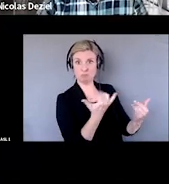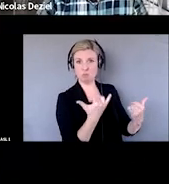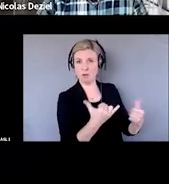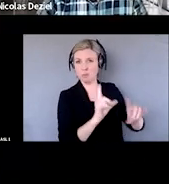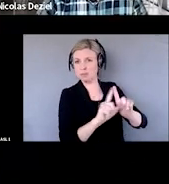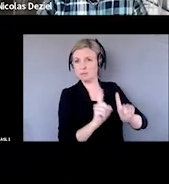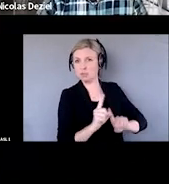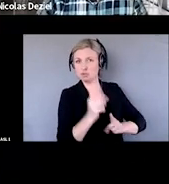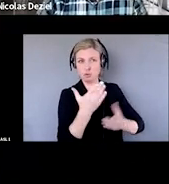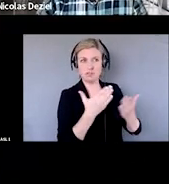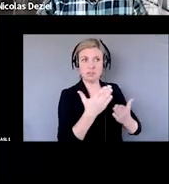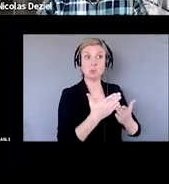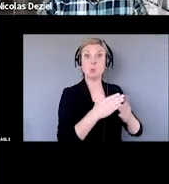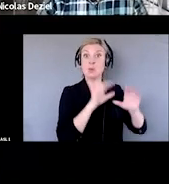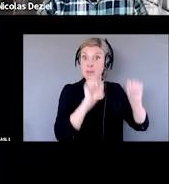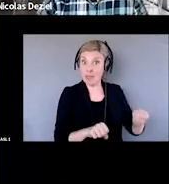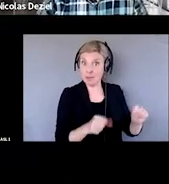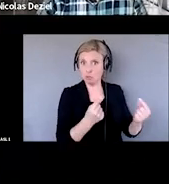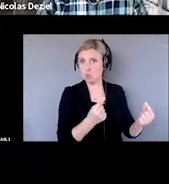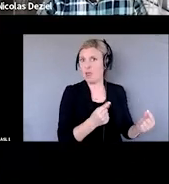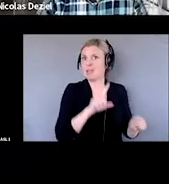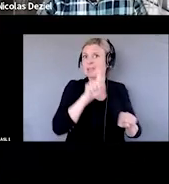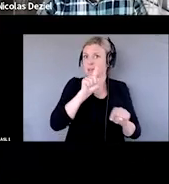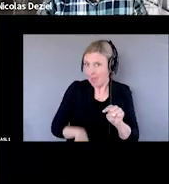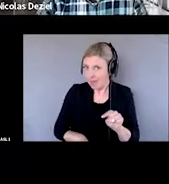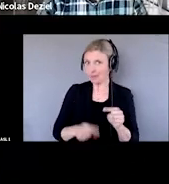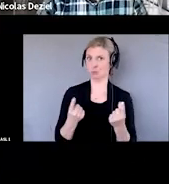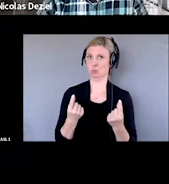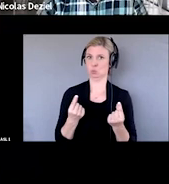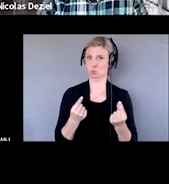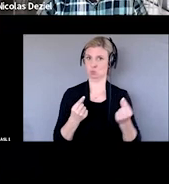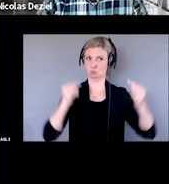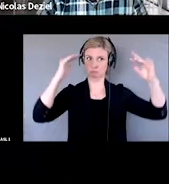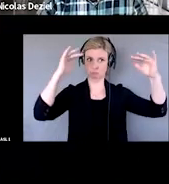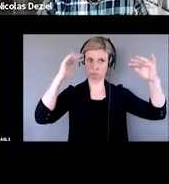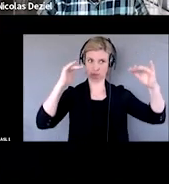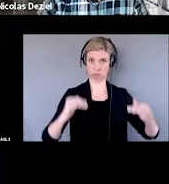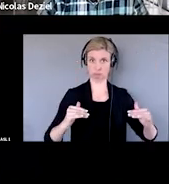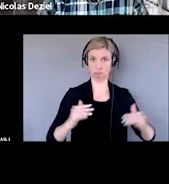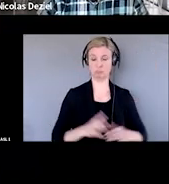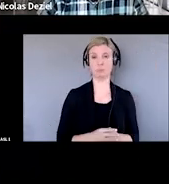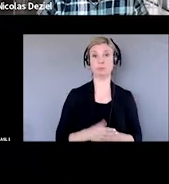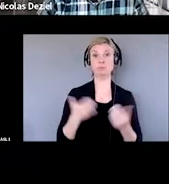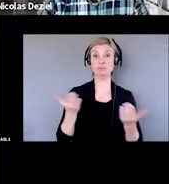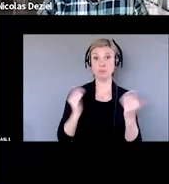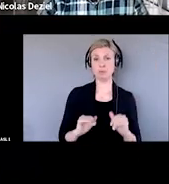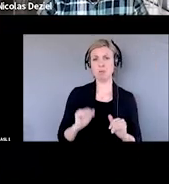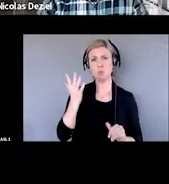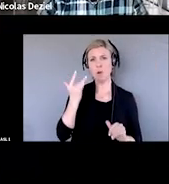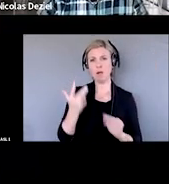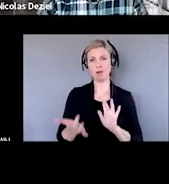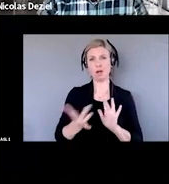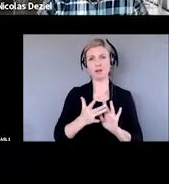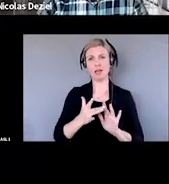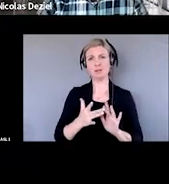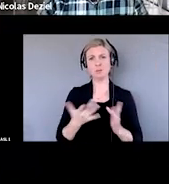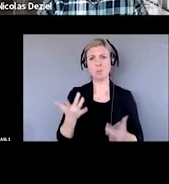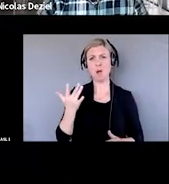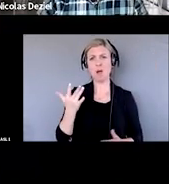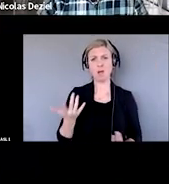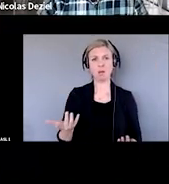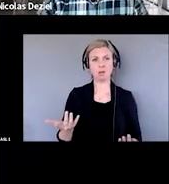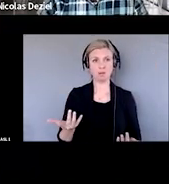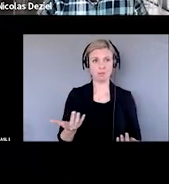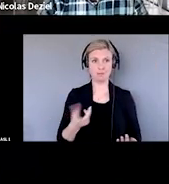already. And the reasons why you should contact an IPA, right? Because first off, it's free. This is the biggest selling point. Hiring an